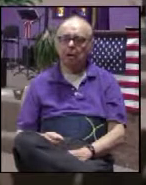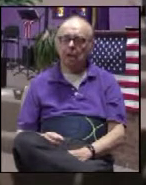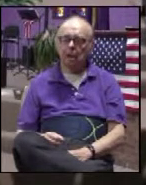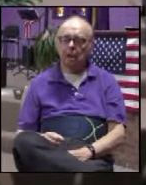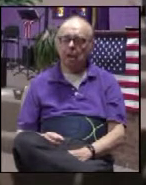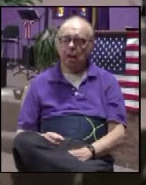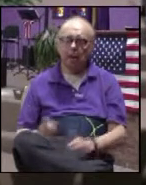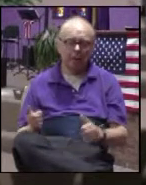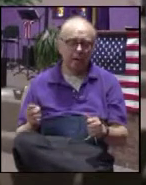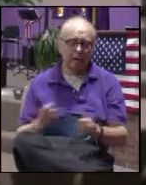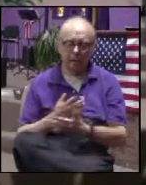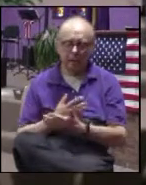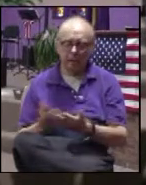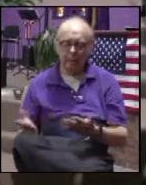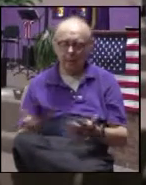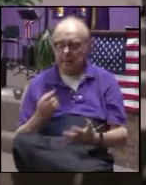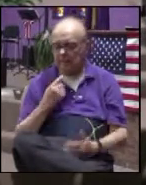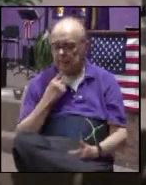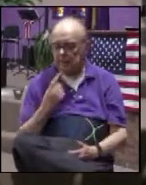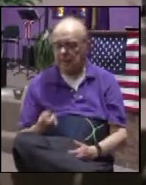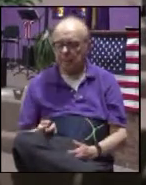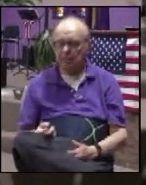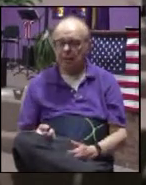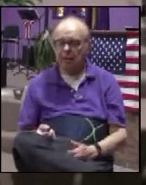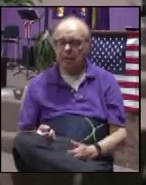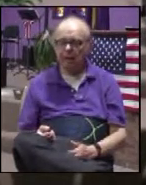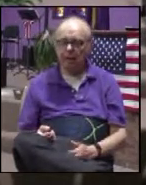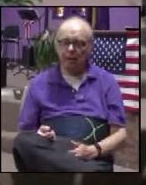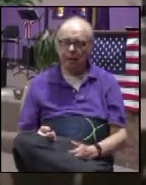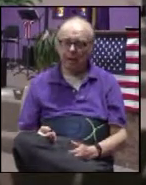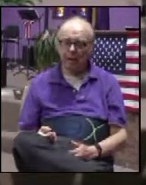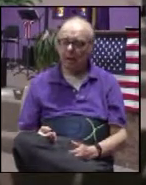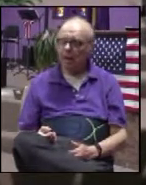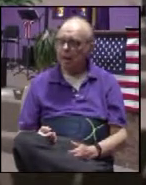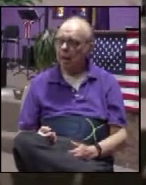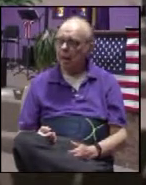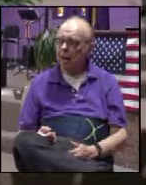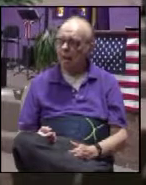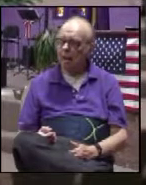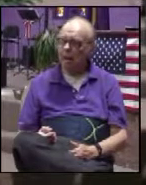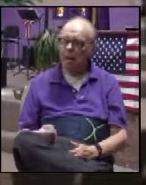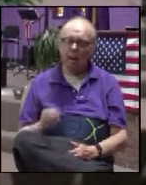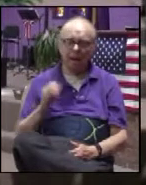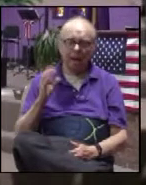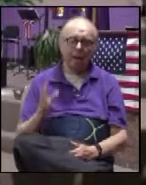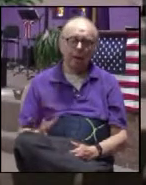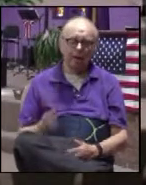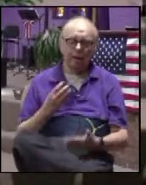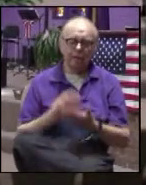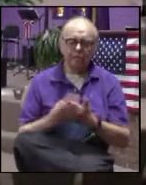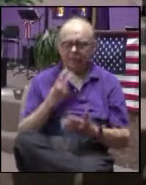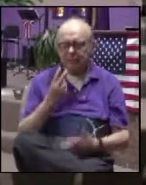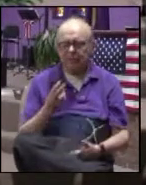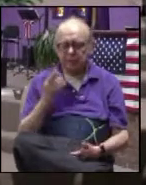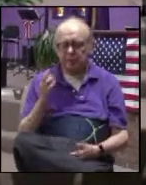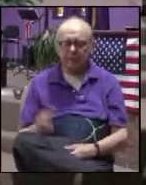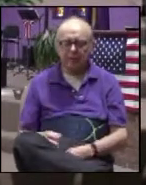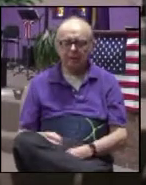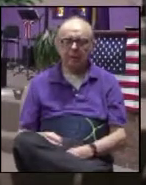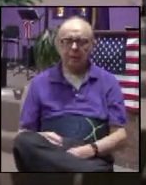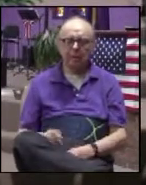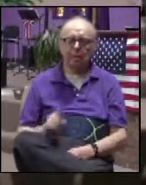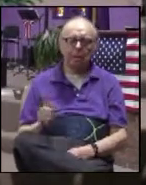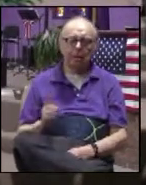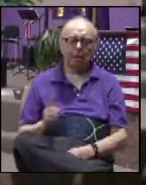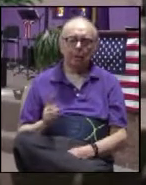and the first thing he says is not, "Hey, Pastor, good to see you. Where's